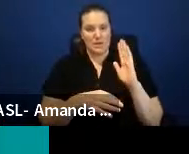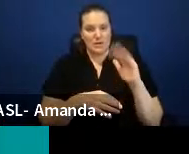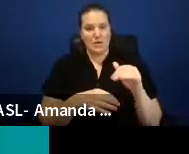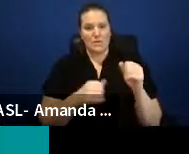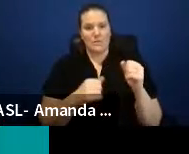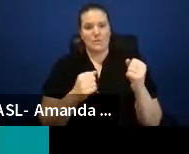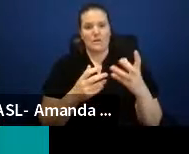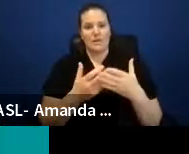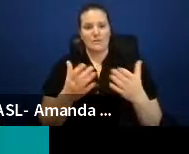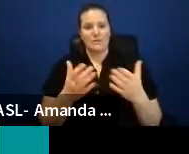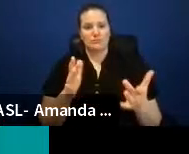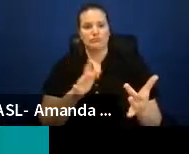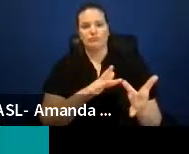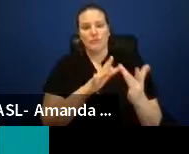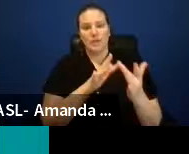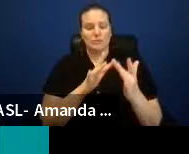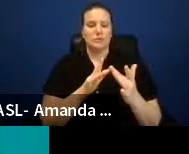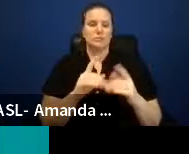terms of outreach, but